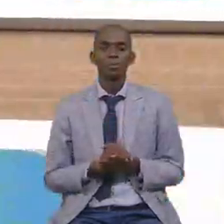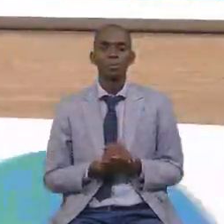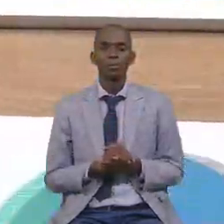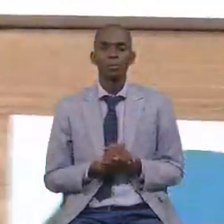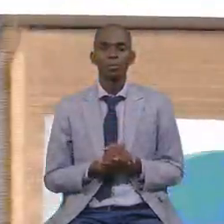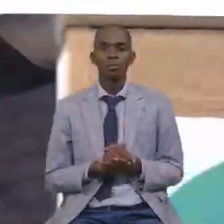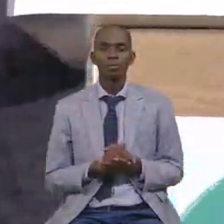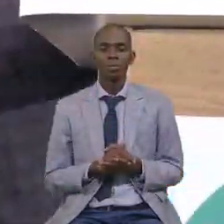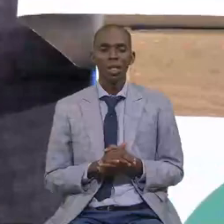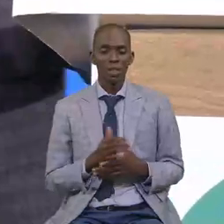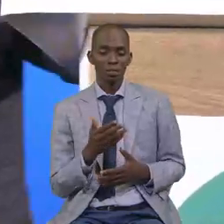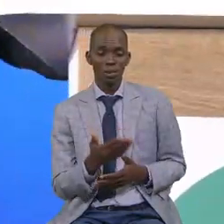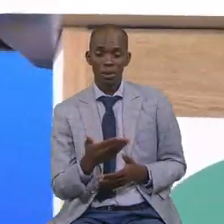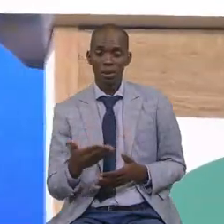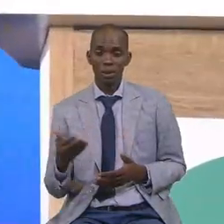Substance.